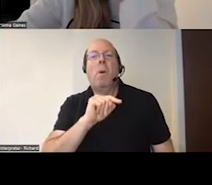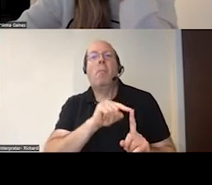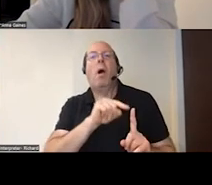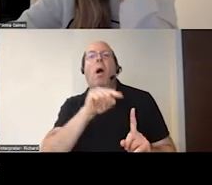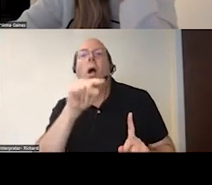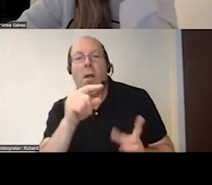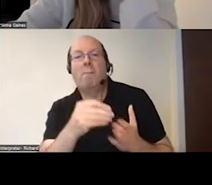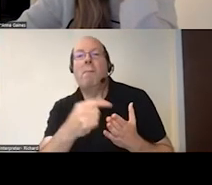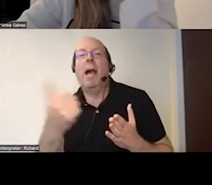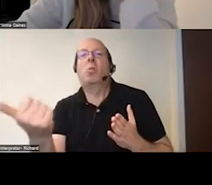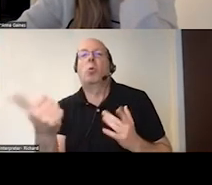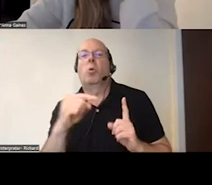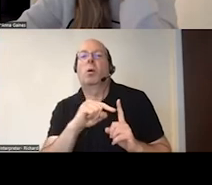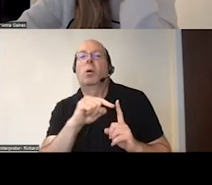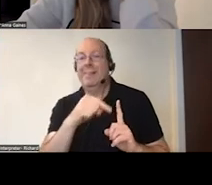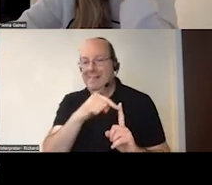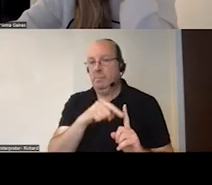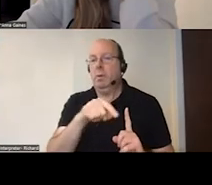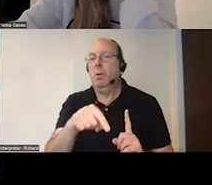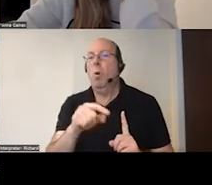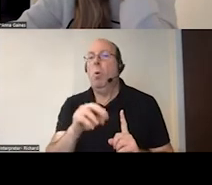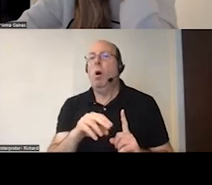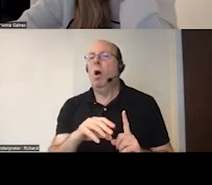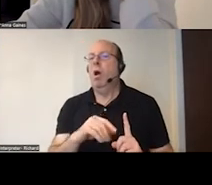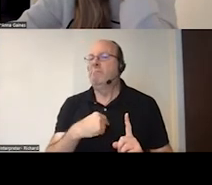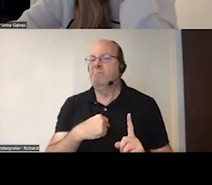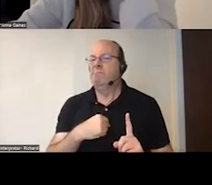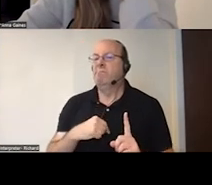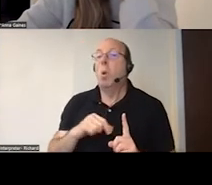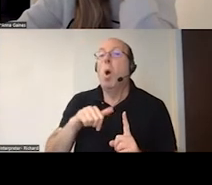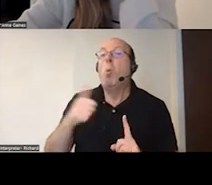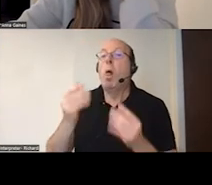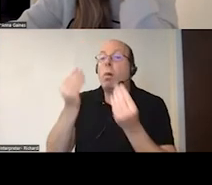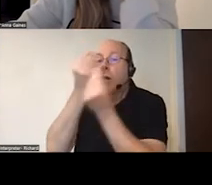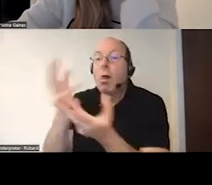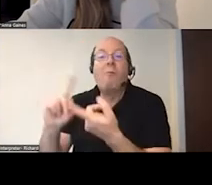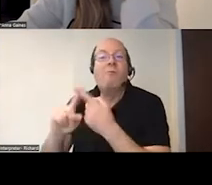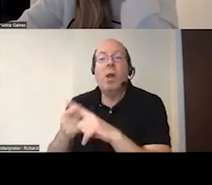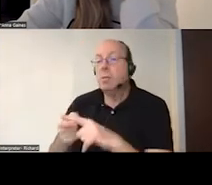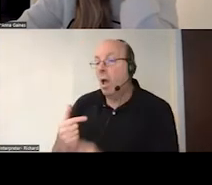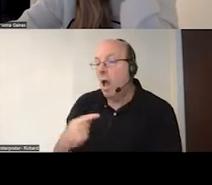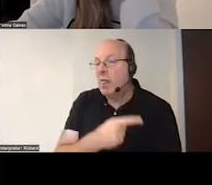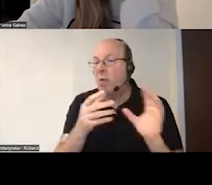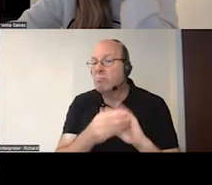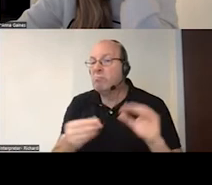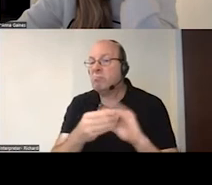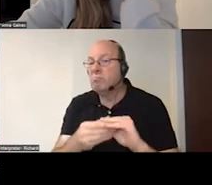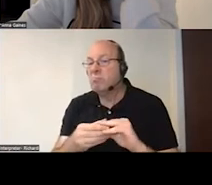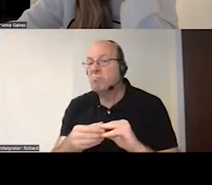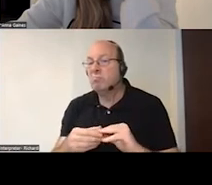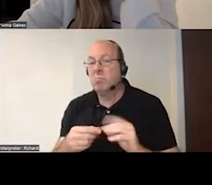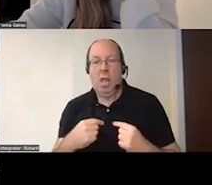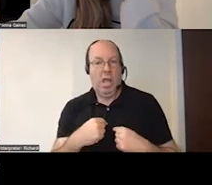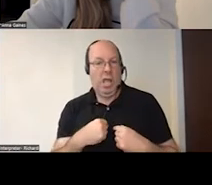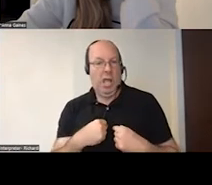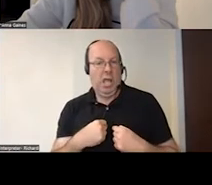sometimes, you know, they'll like go and they'll talk about it with their friends, or they'll, you know, they'll like send someone over because they